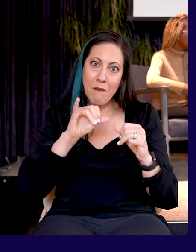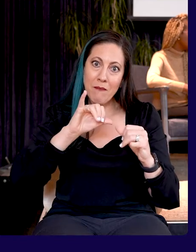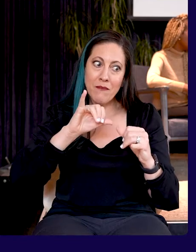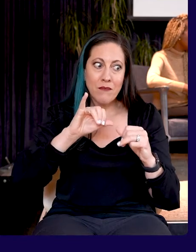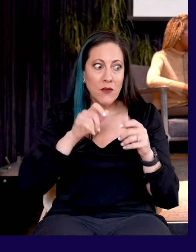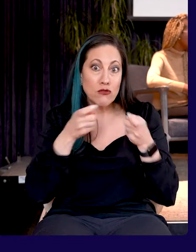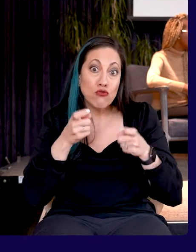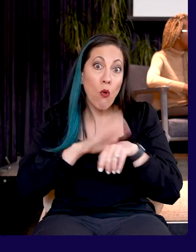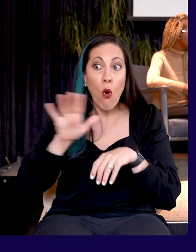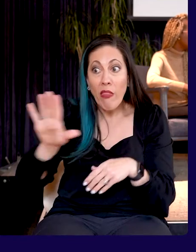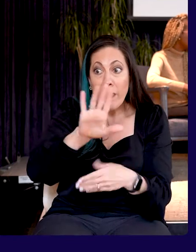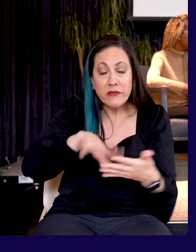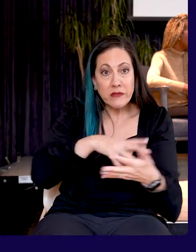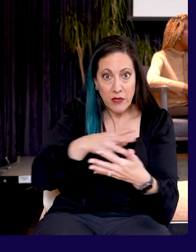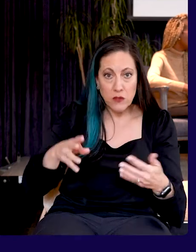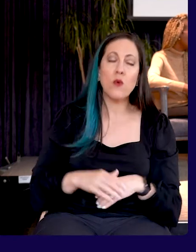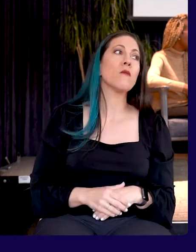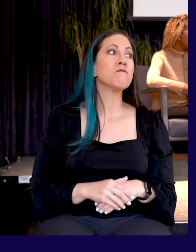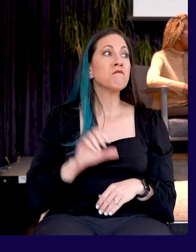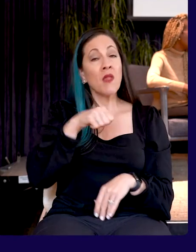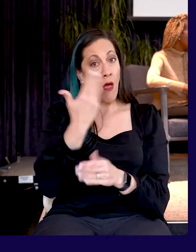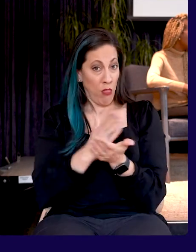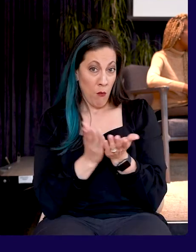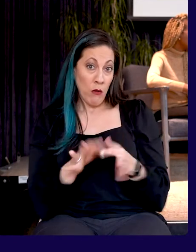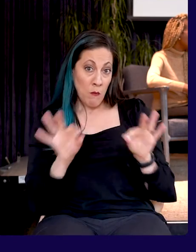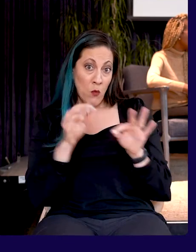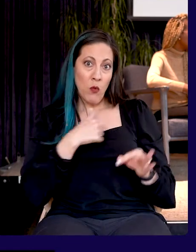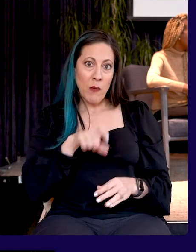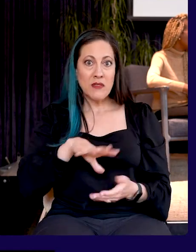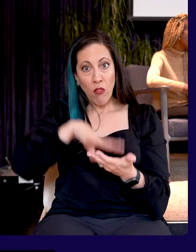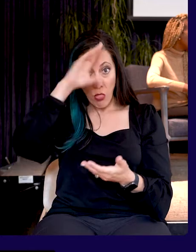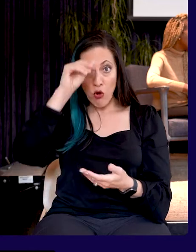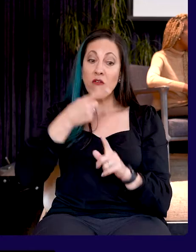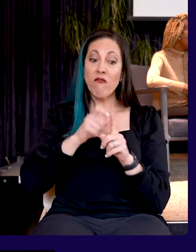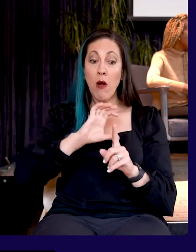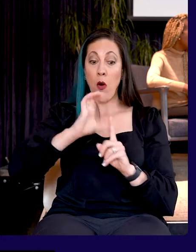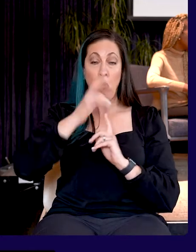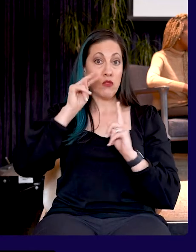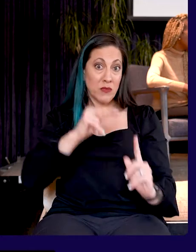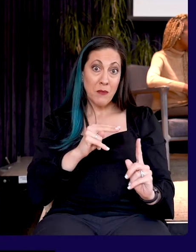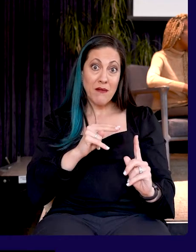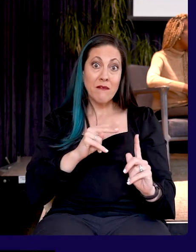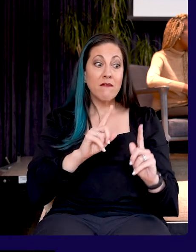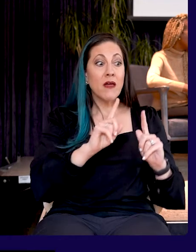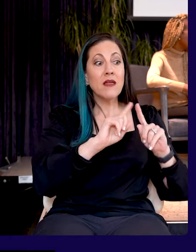their schedules. I think the other piece is to just learn that culturally, different people have a different relationship to